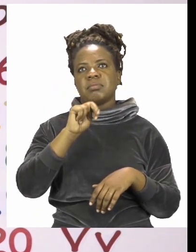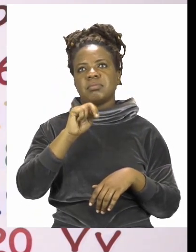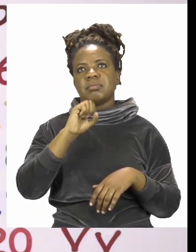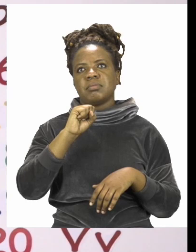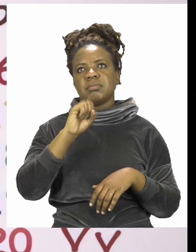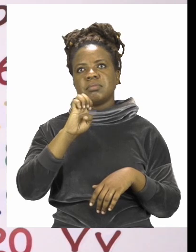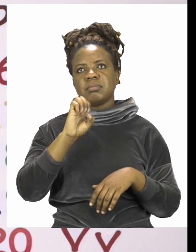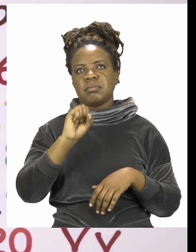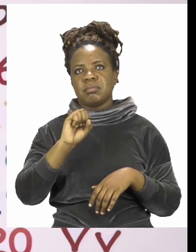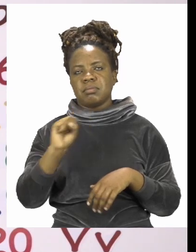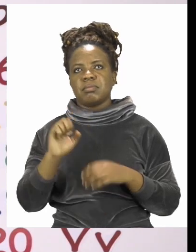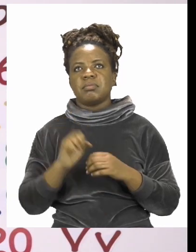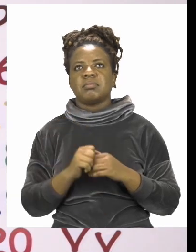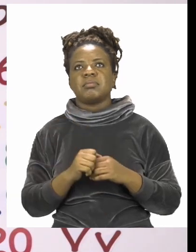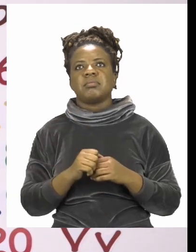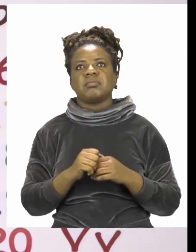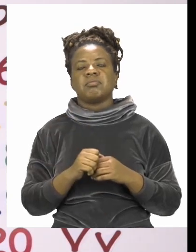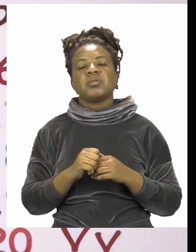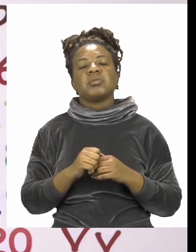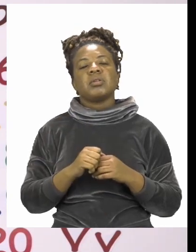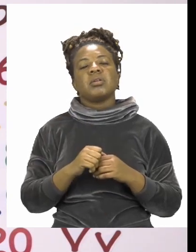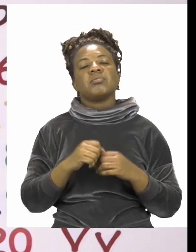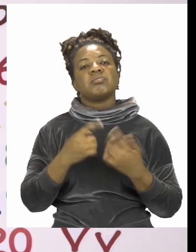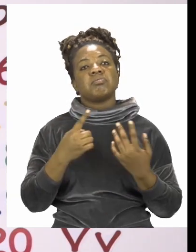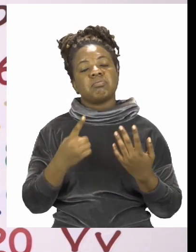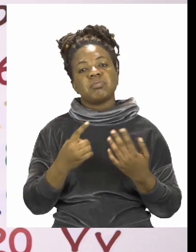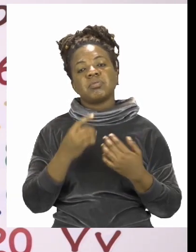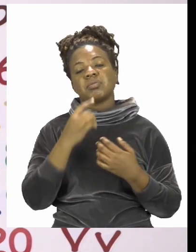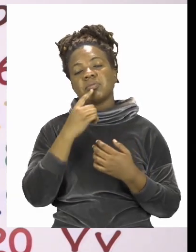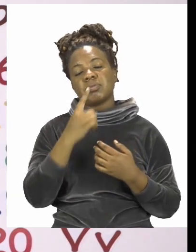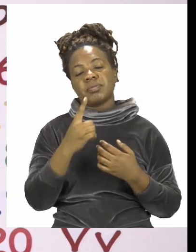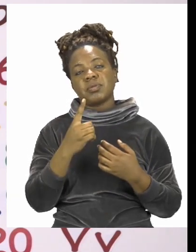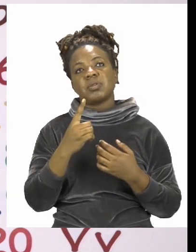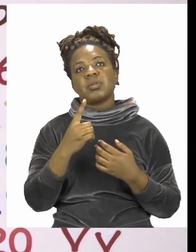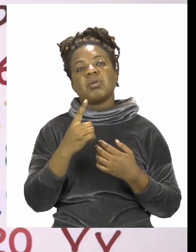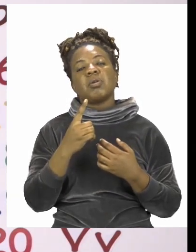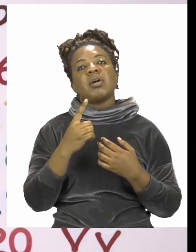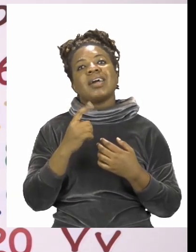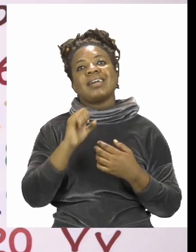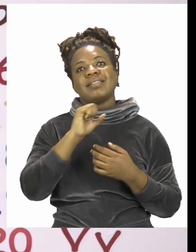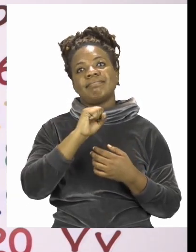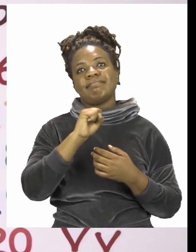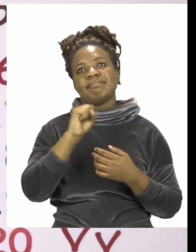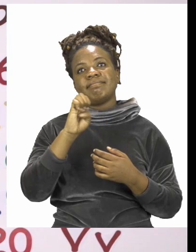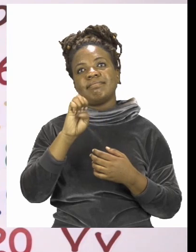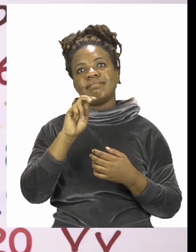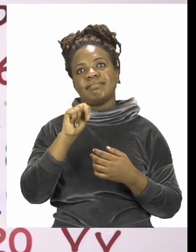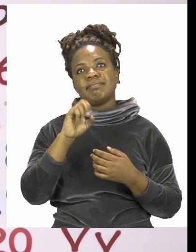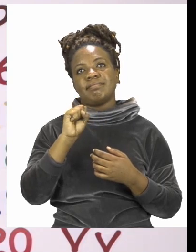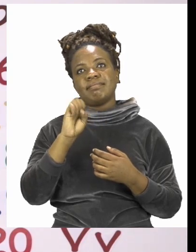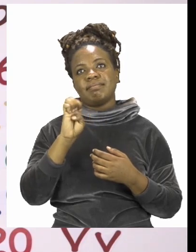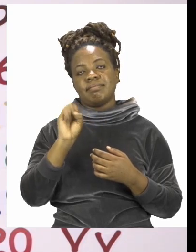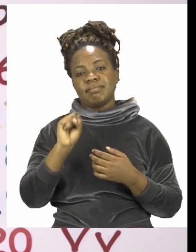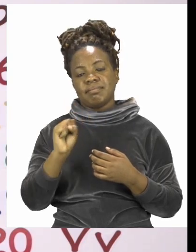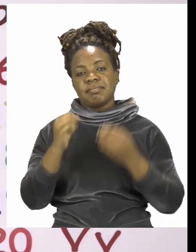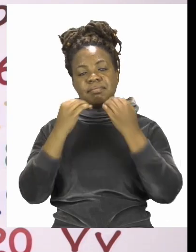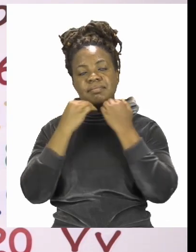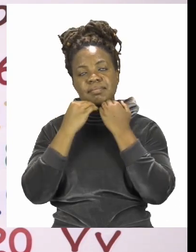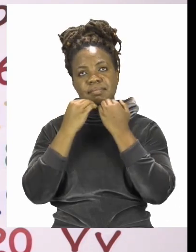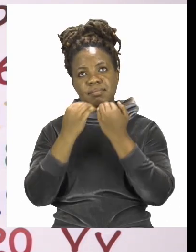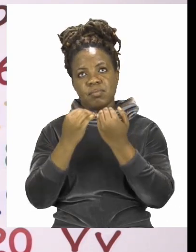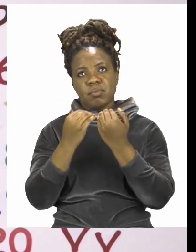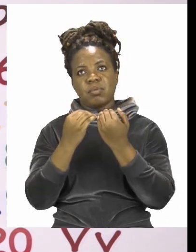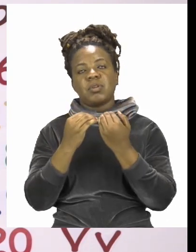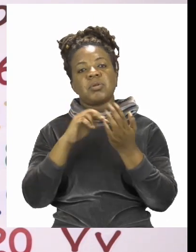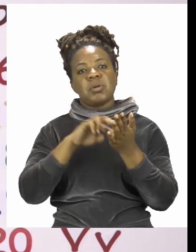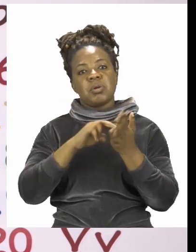that it is important. So when something is important, it has to be done. In this case, the best